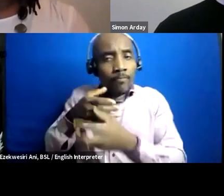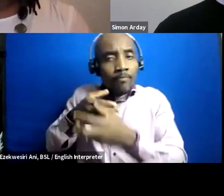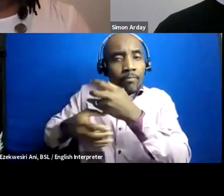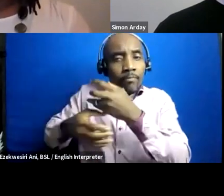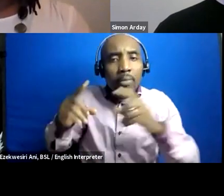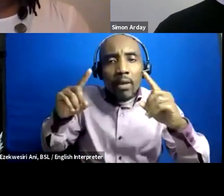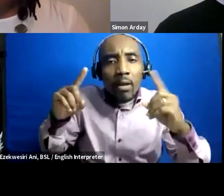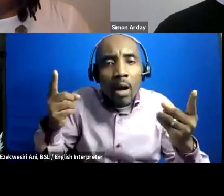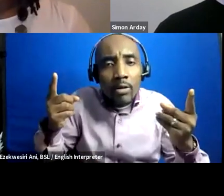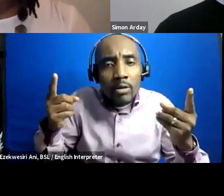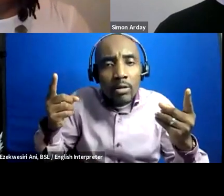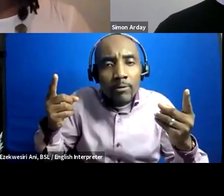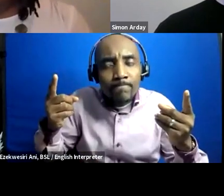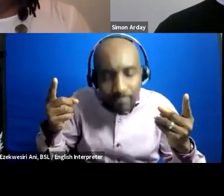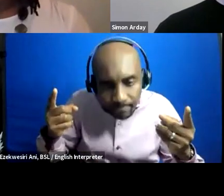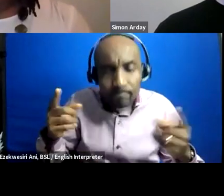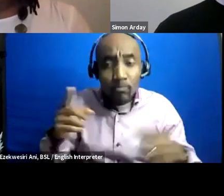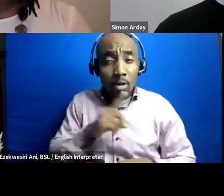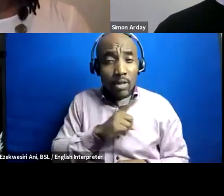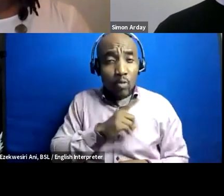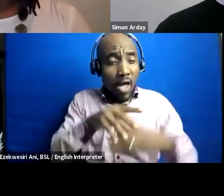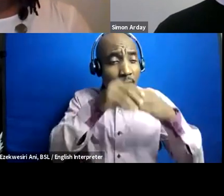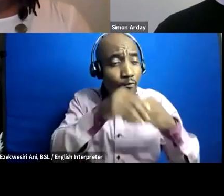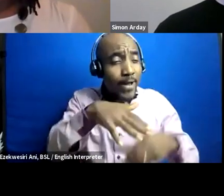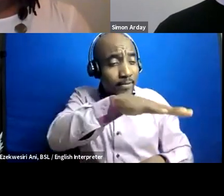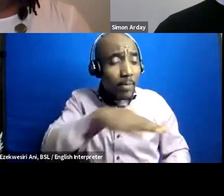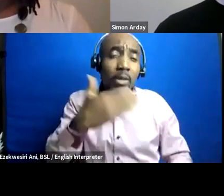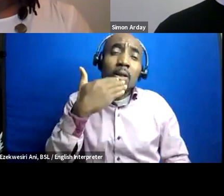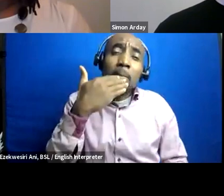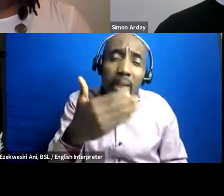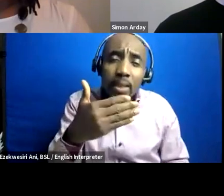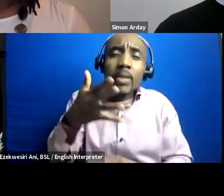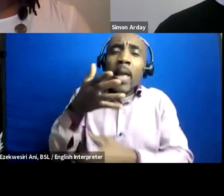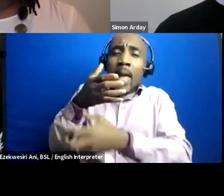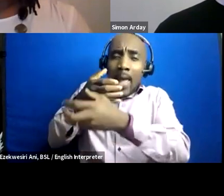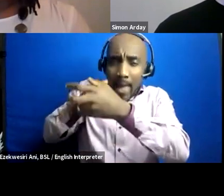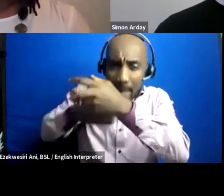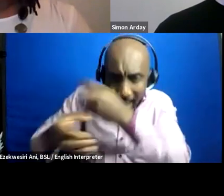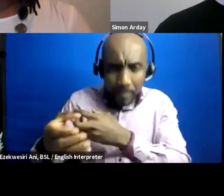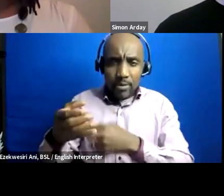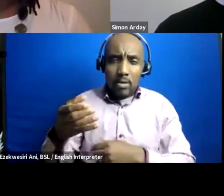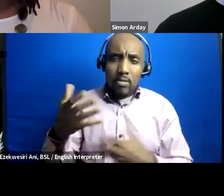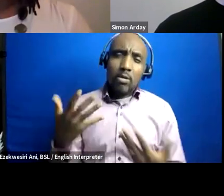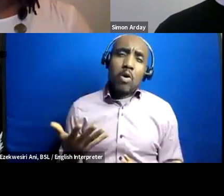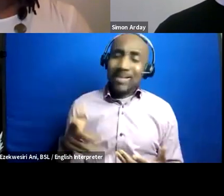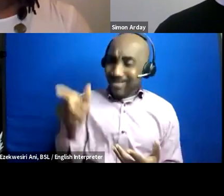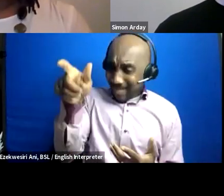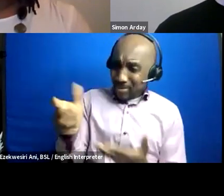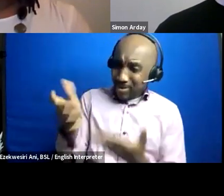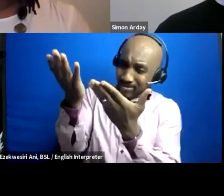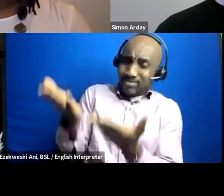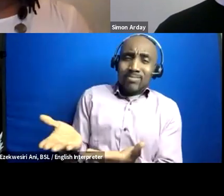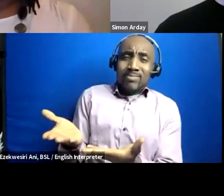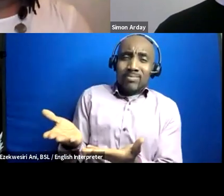advice to friends and family is be empathetic, put yourself in that person's shoes and